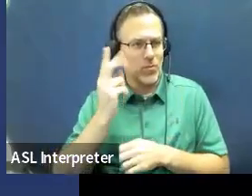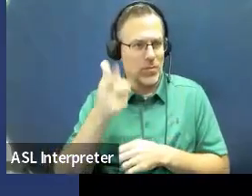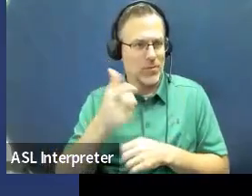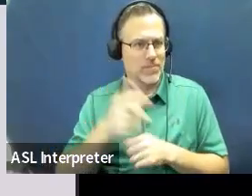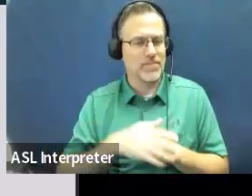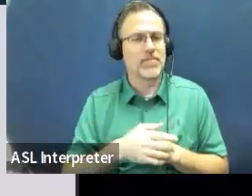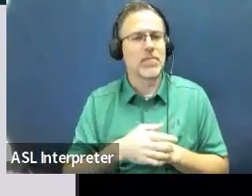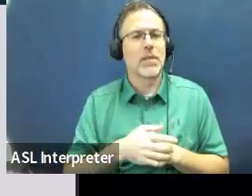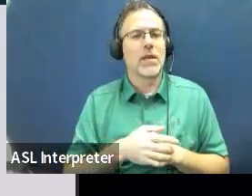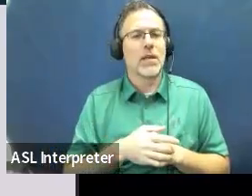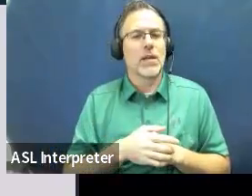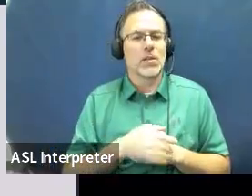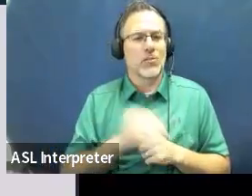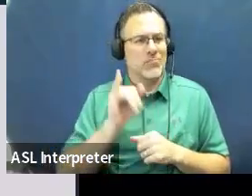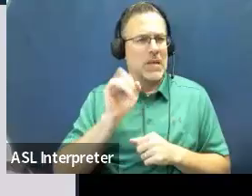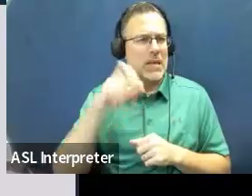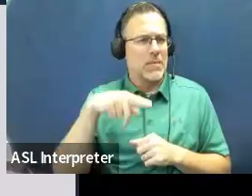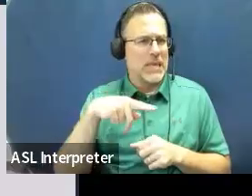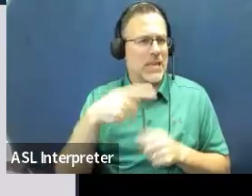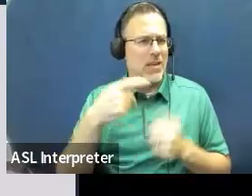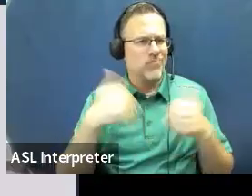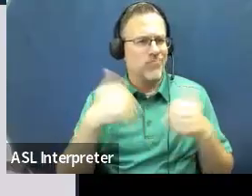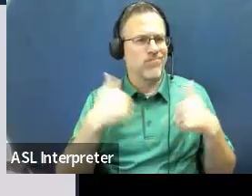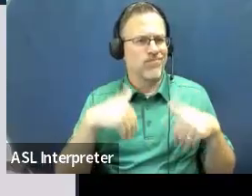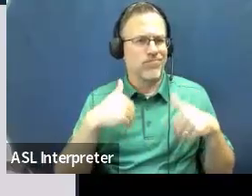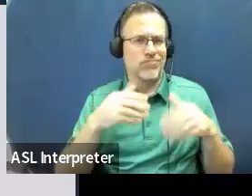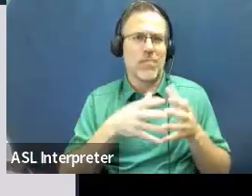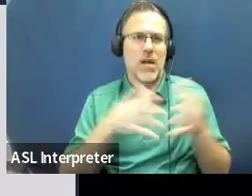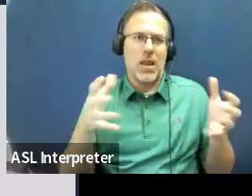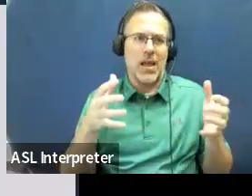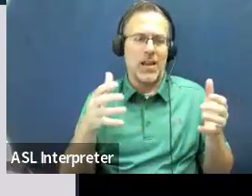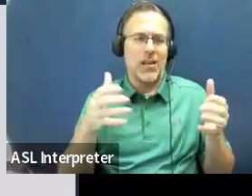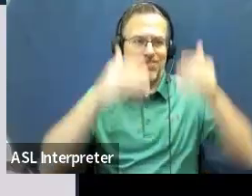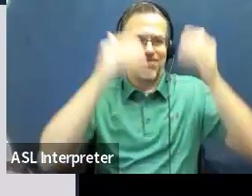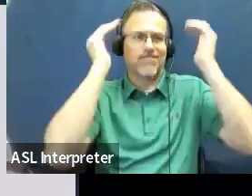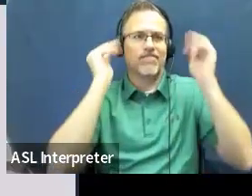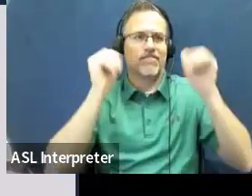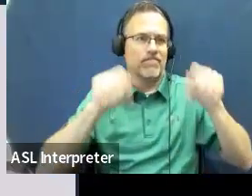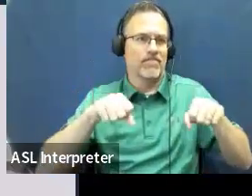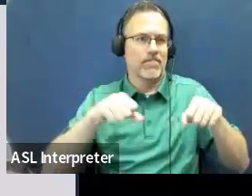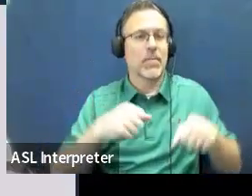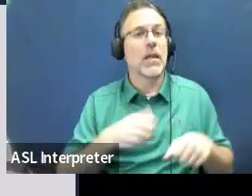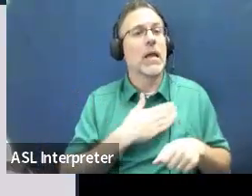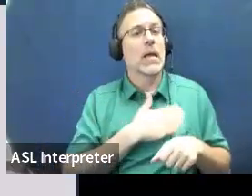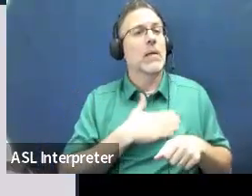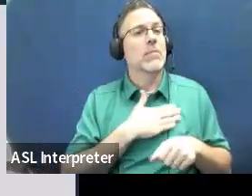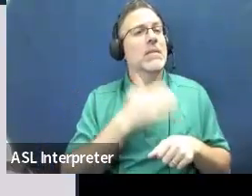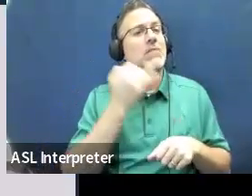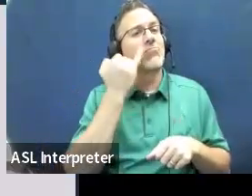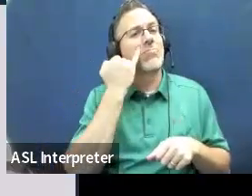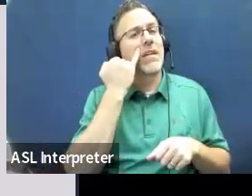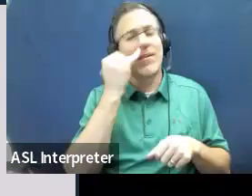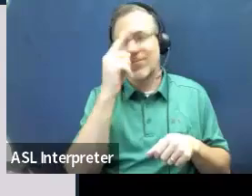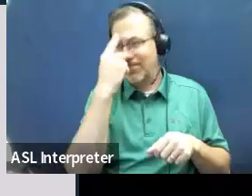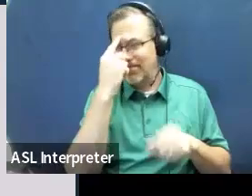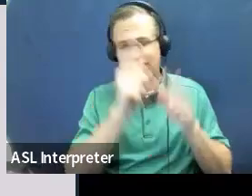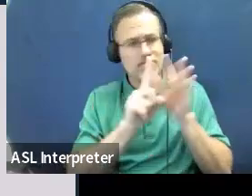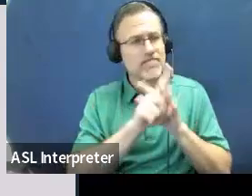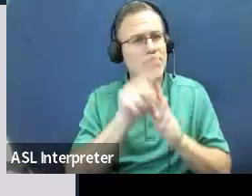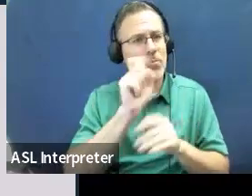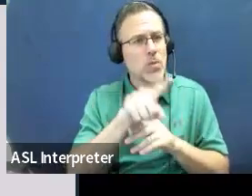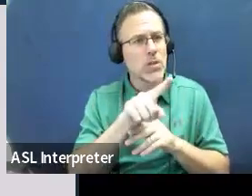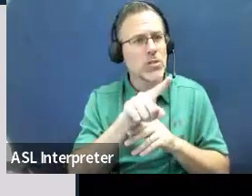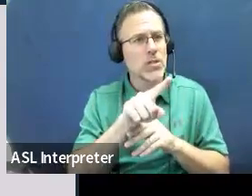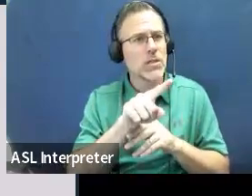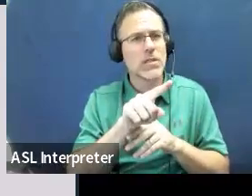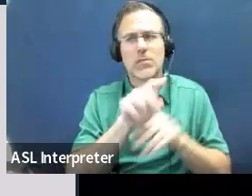So welcome everybody to this training. Please feel free to drop questions in the chat. We will keep